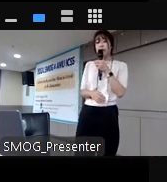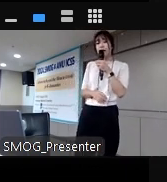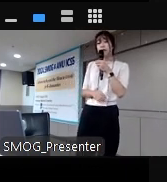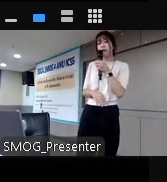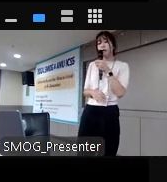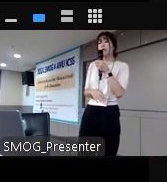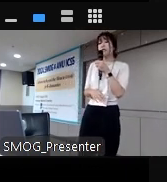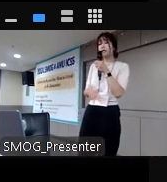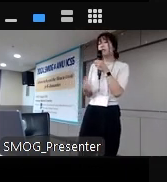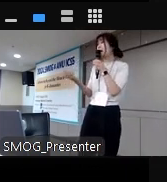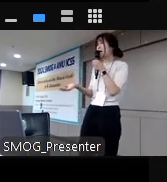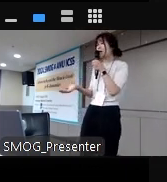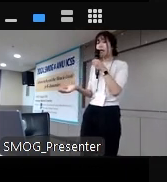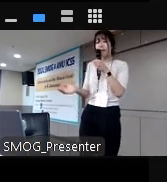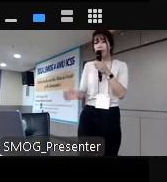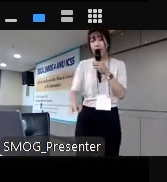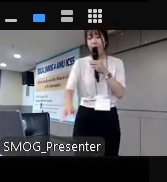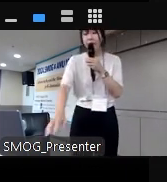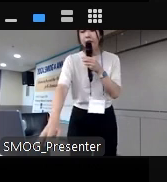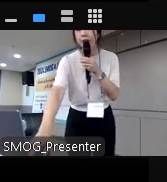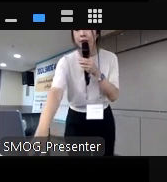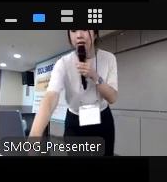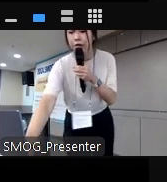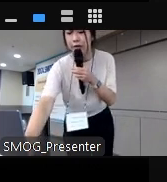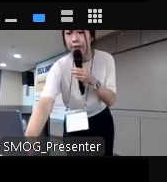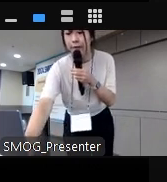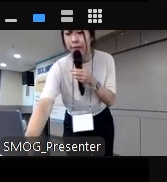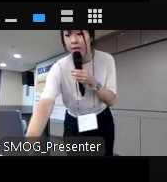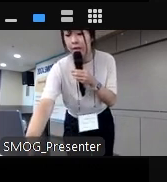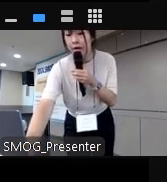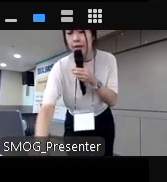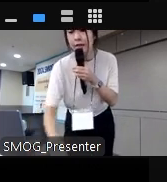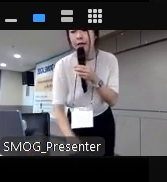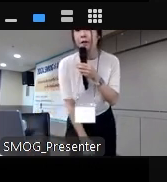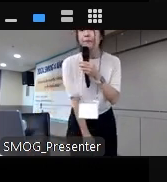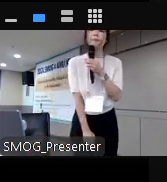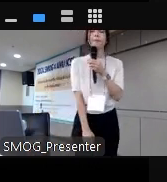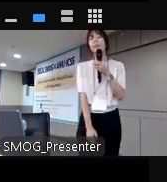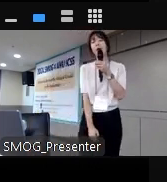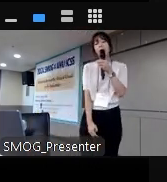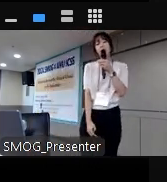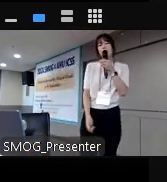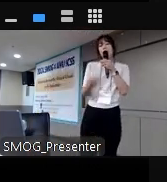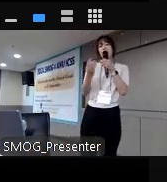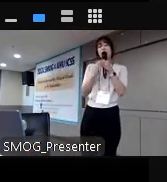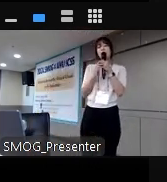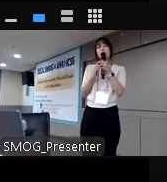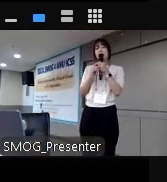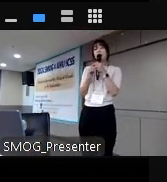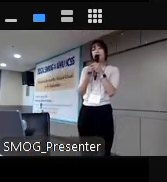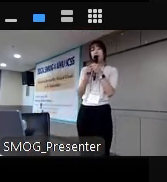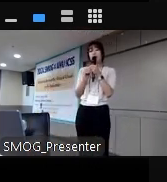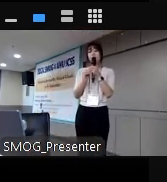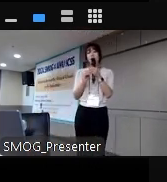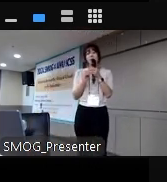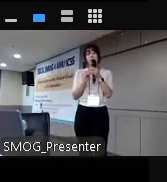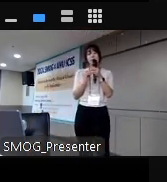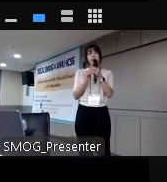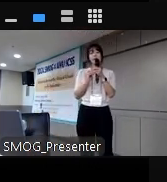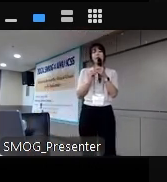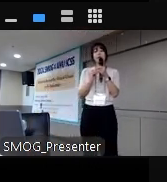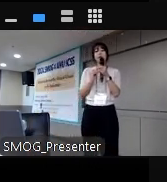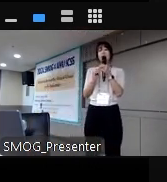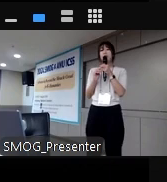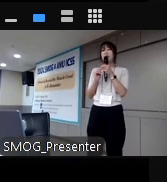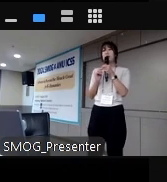who danced, locus is not needed. That was the conclusion from this section. And with the narrative factor, we found